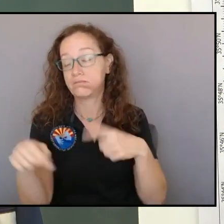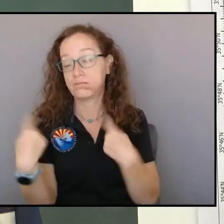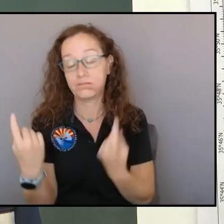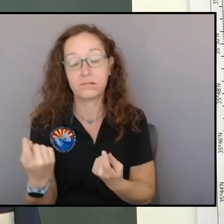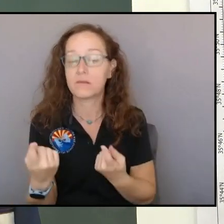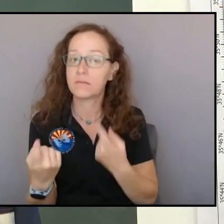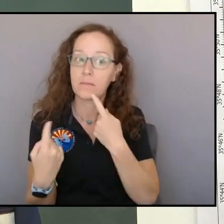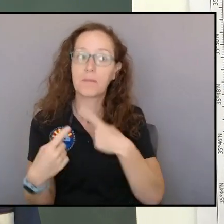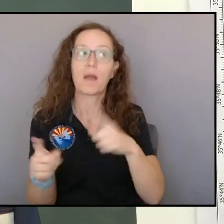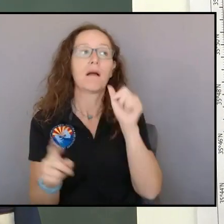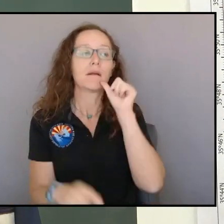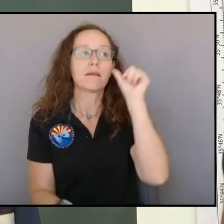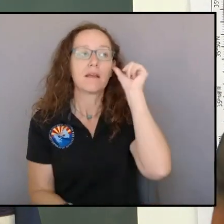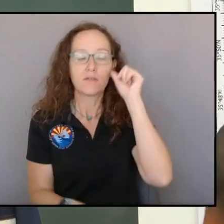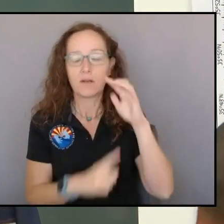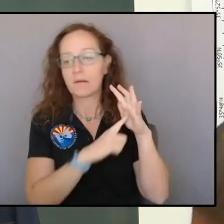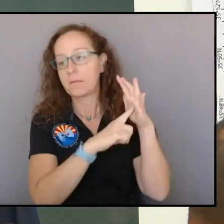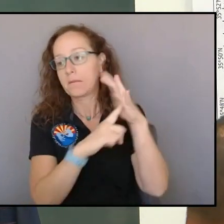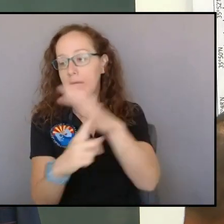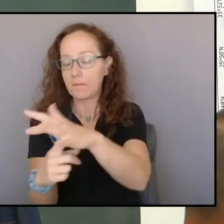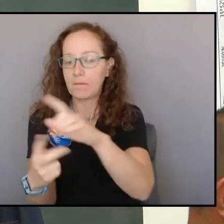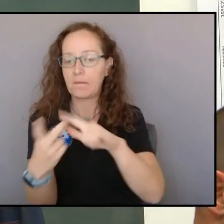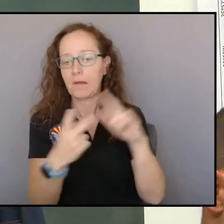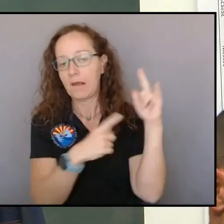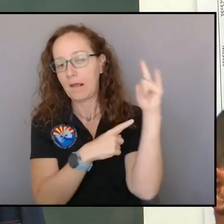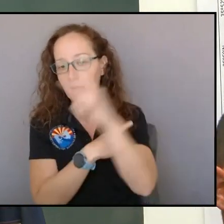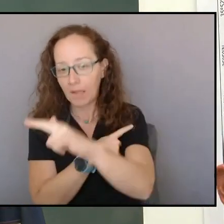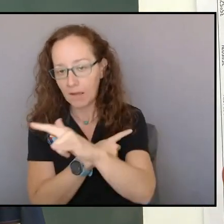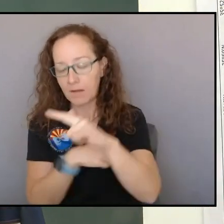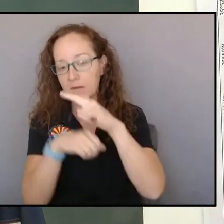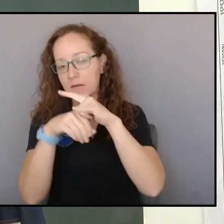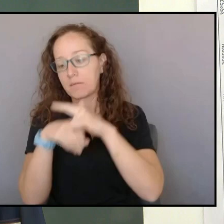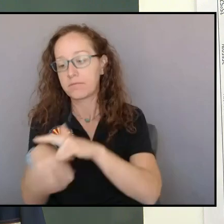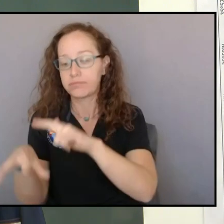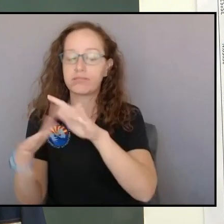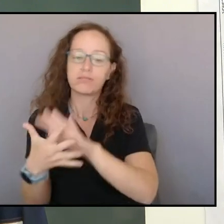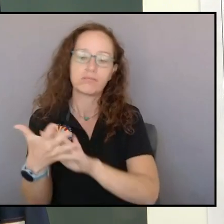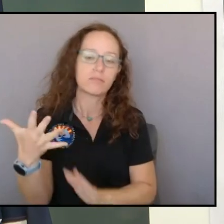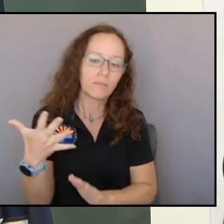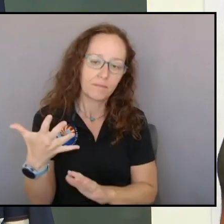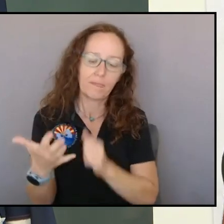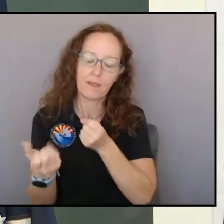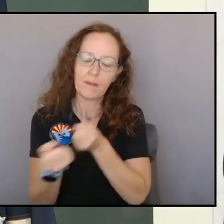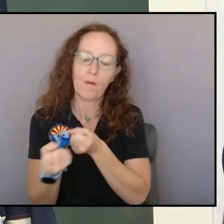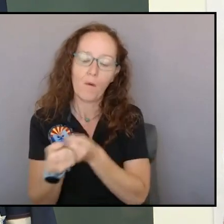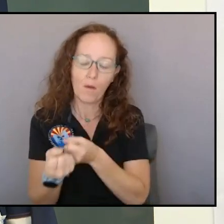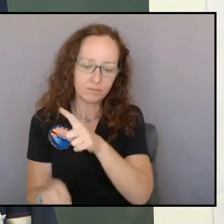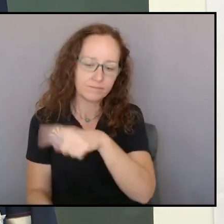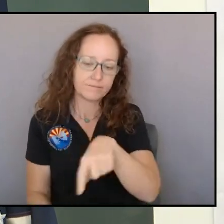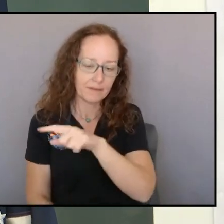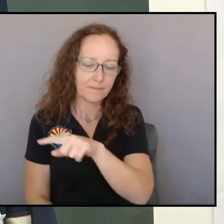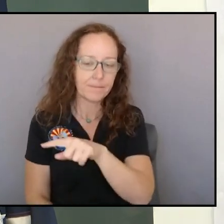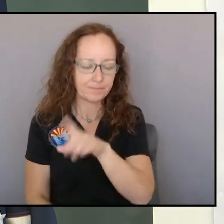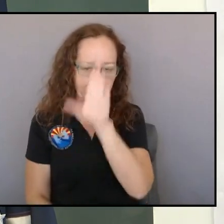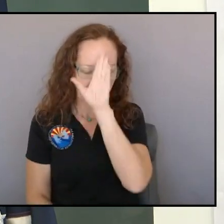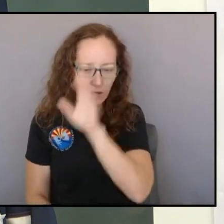helicopters, air tankers, all helped and supported all the ground troops yesterday. So, utilization